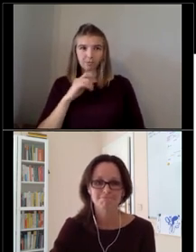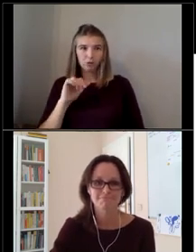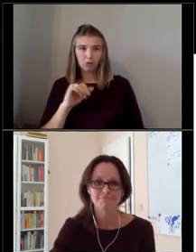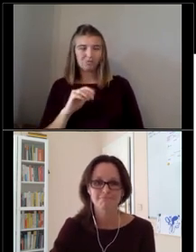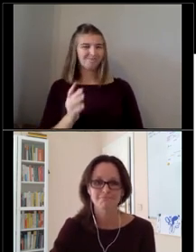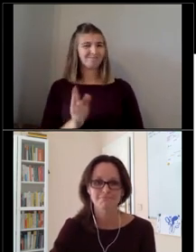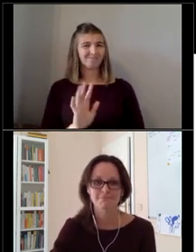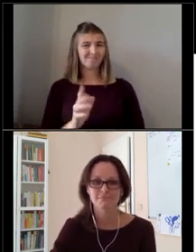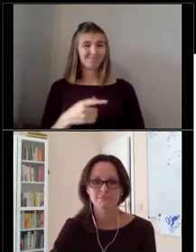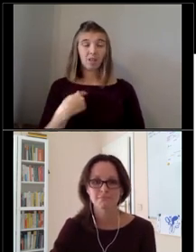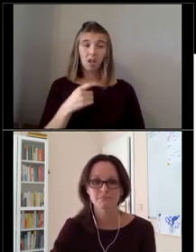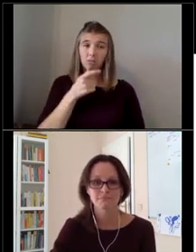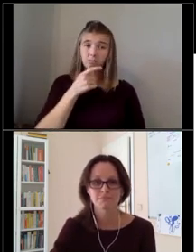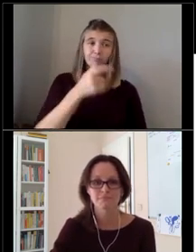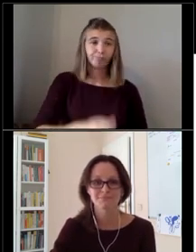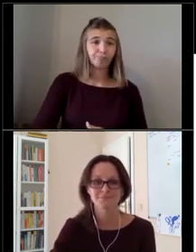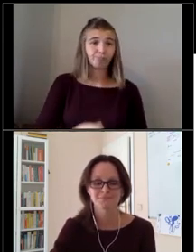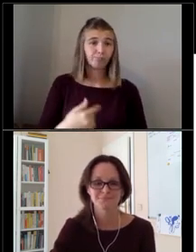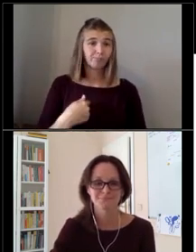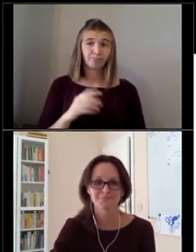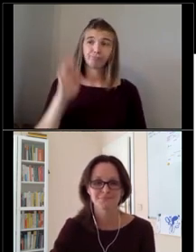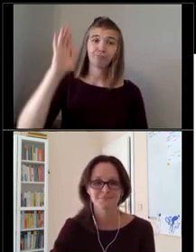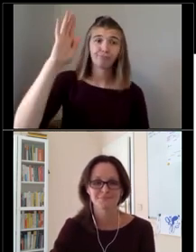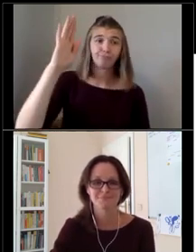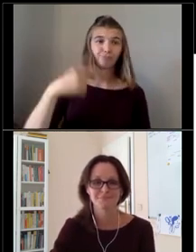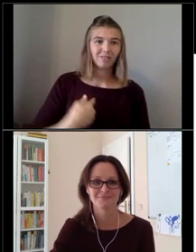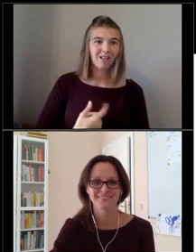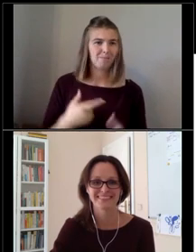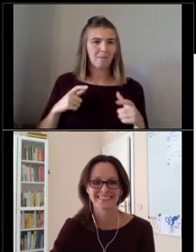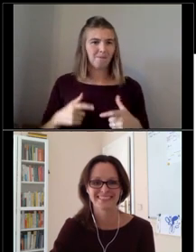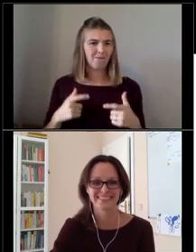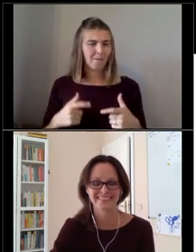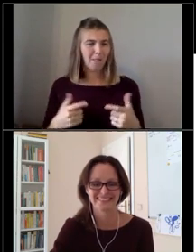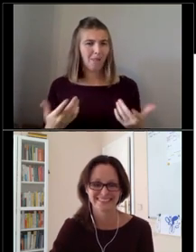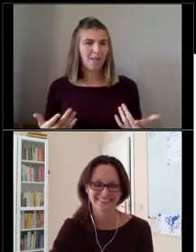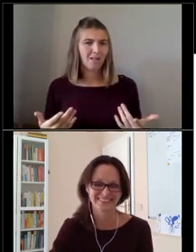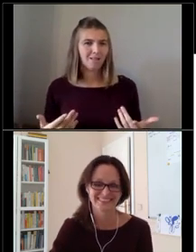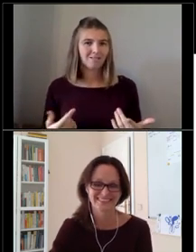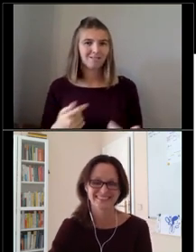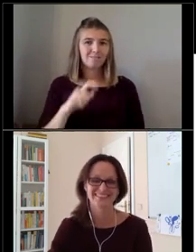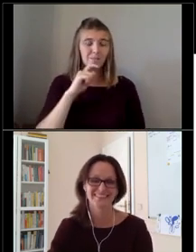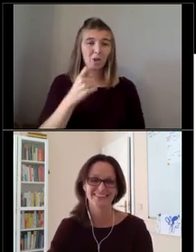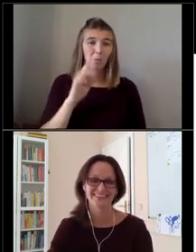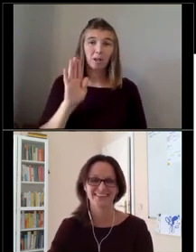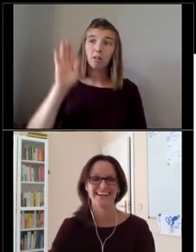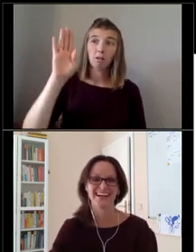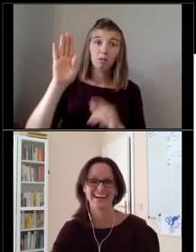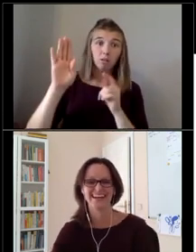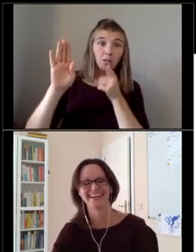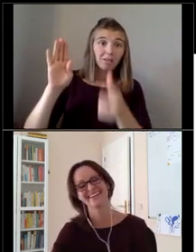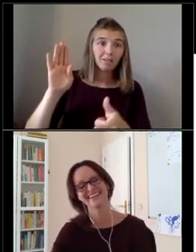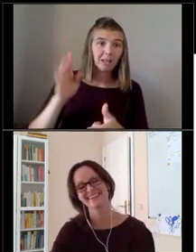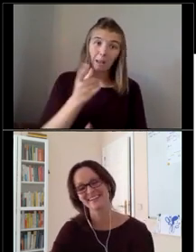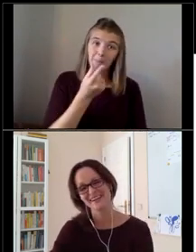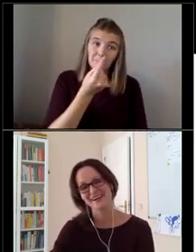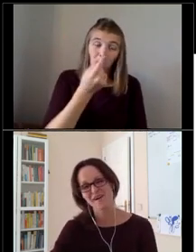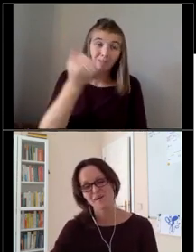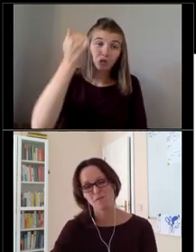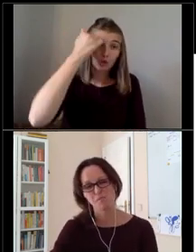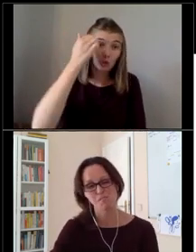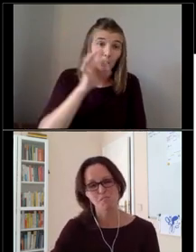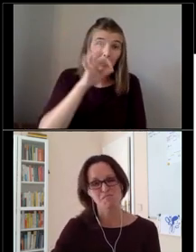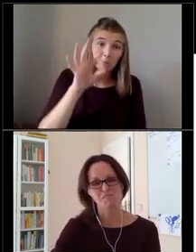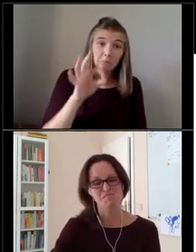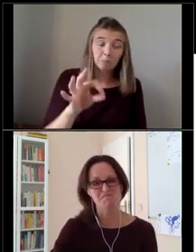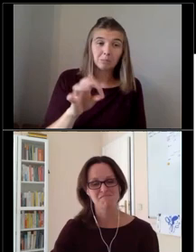it's a stupid idea. I'm very comfortable being the sort of person who will put my hand up and make possibly a stupid suggestion. But it